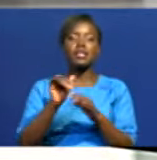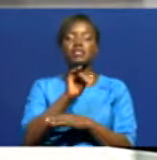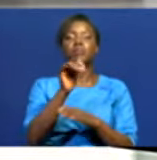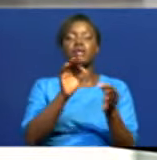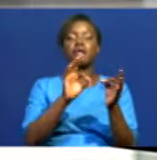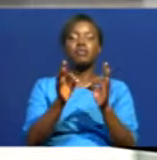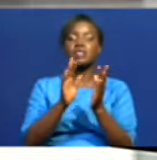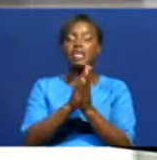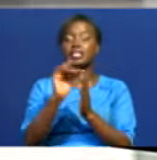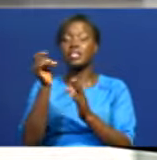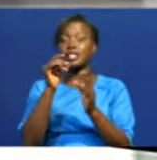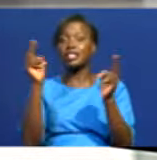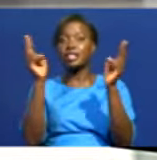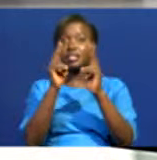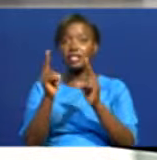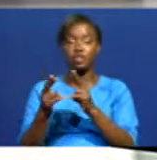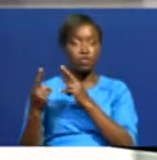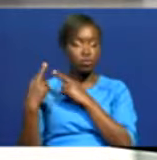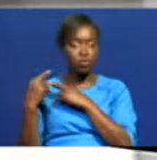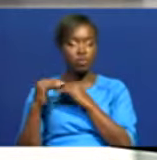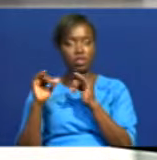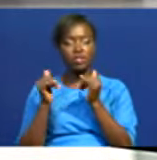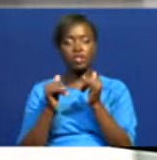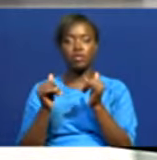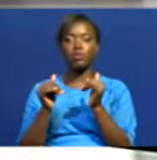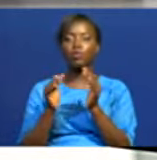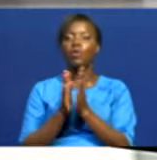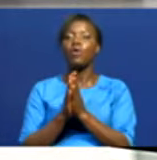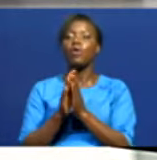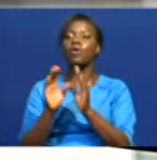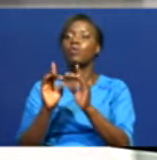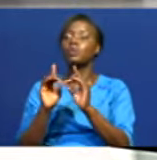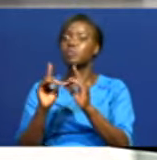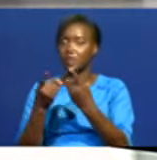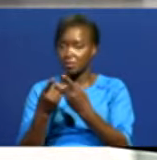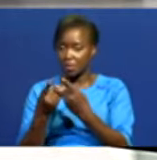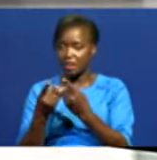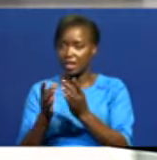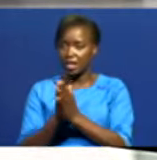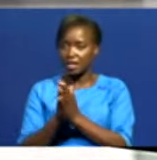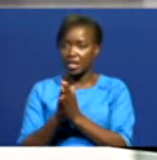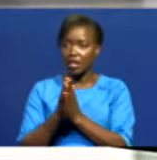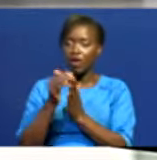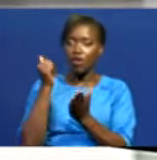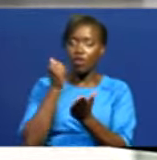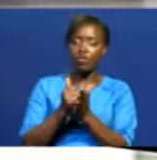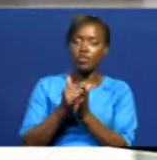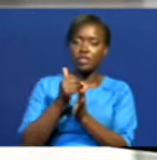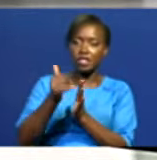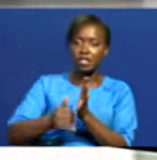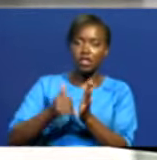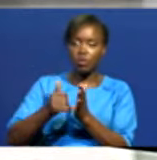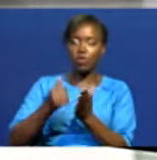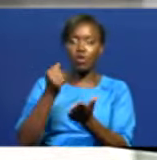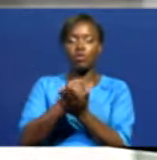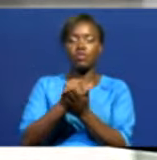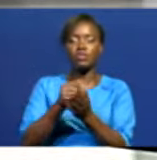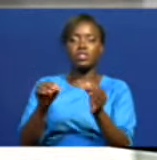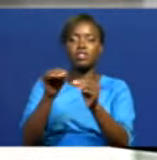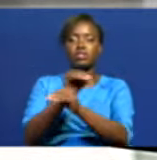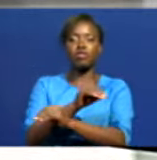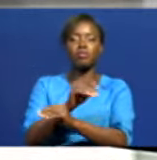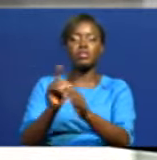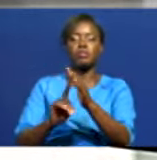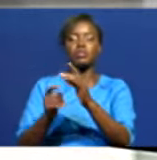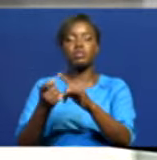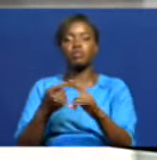and Kenya's international obligations in his new docket. Speaking on Tuesday at railway headquarters as he takes over the ministry from Dr.